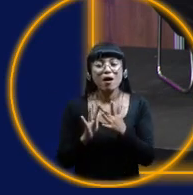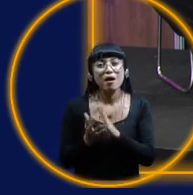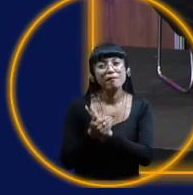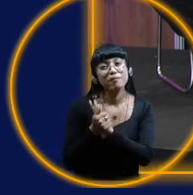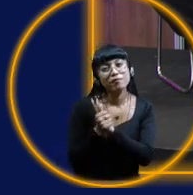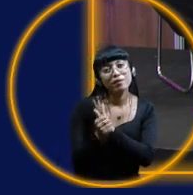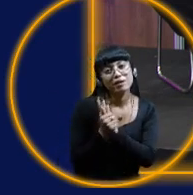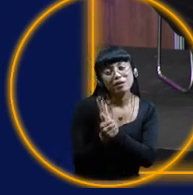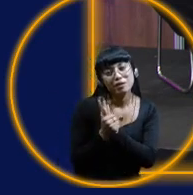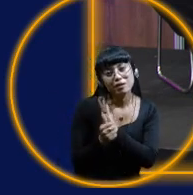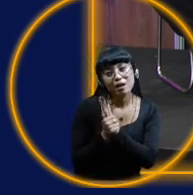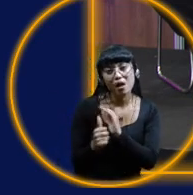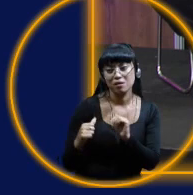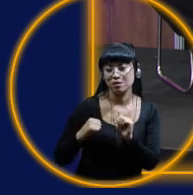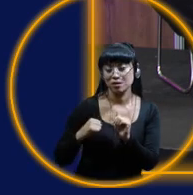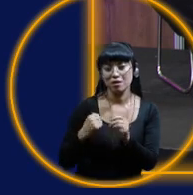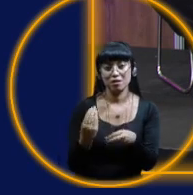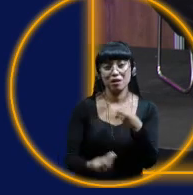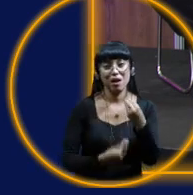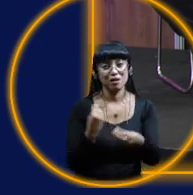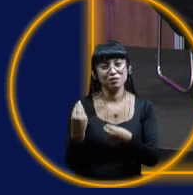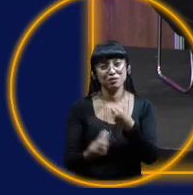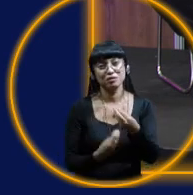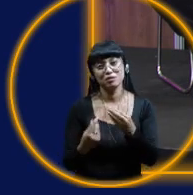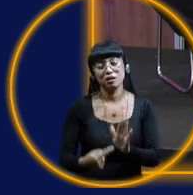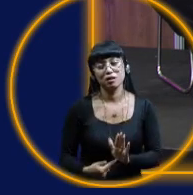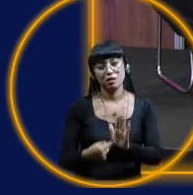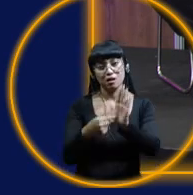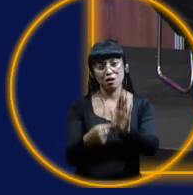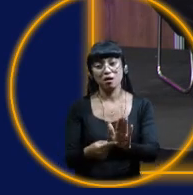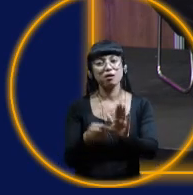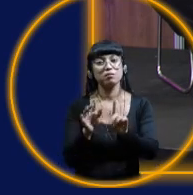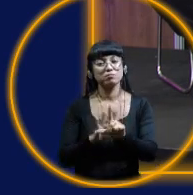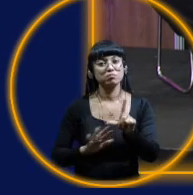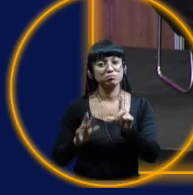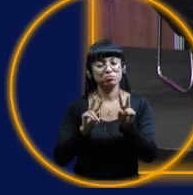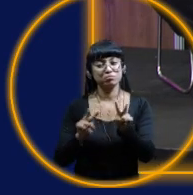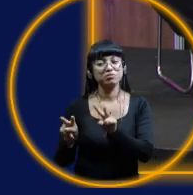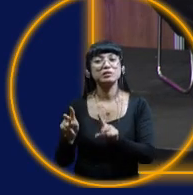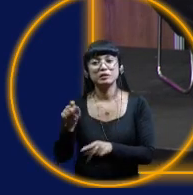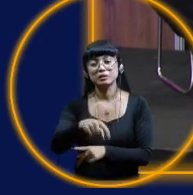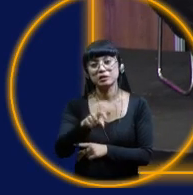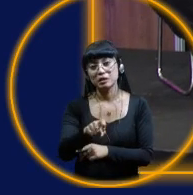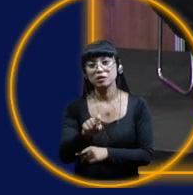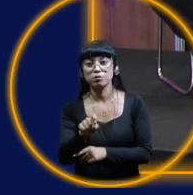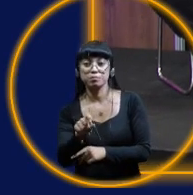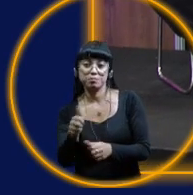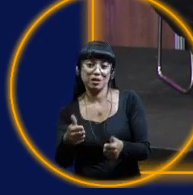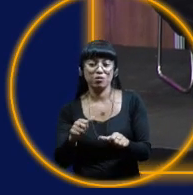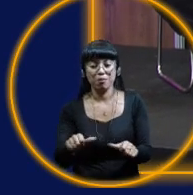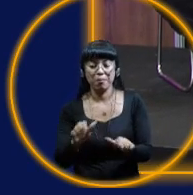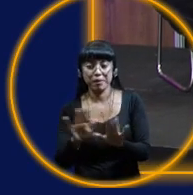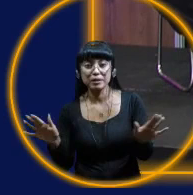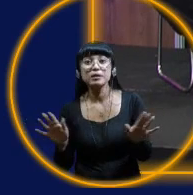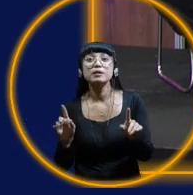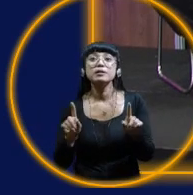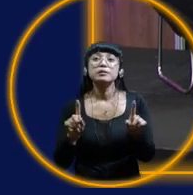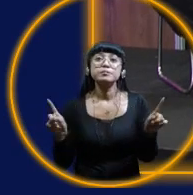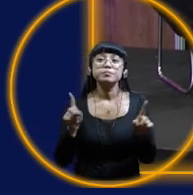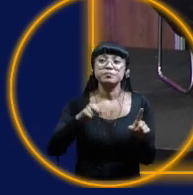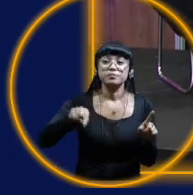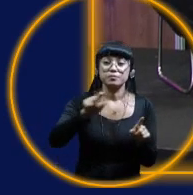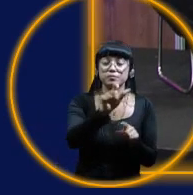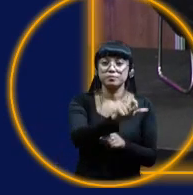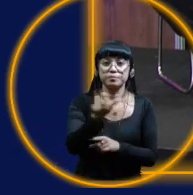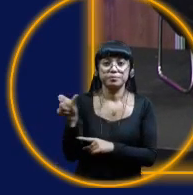statement in visuals is actually necessary, and for better or for worse, you know, to bring people into your sound world. So do